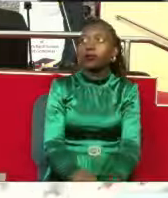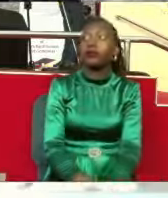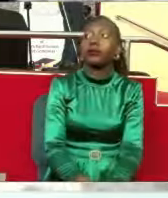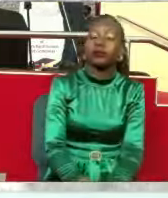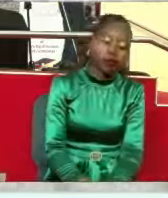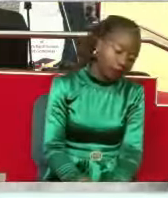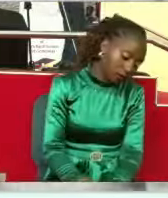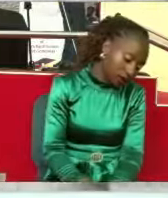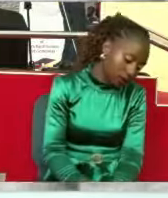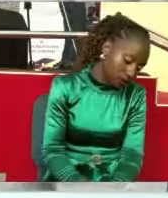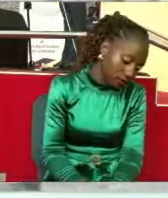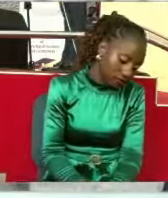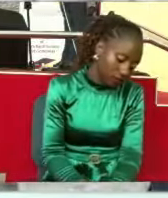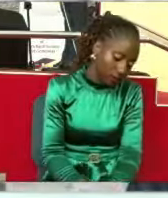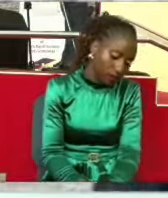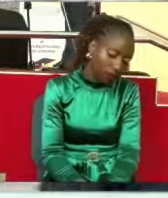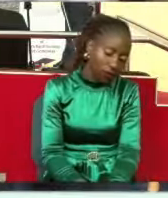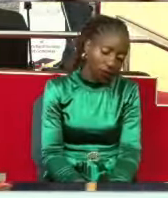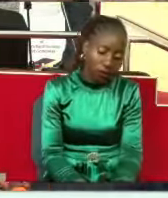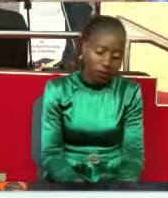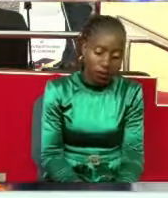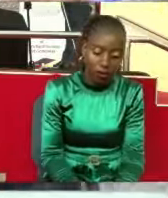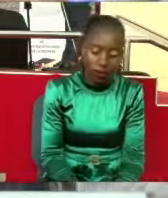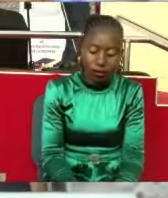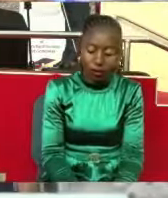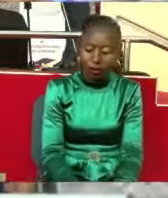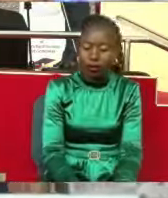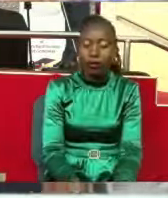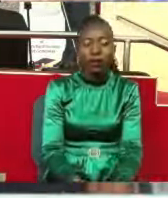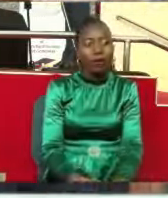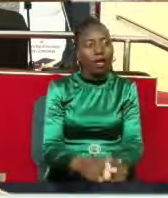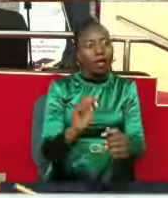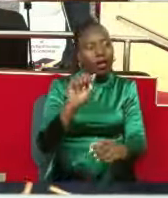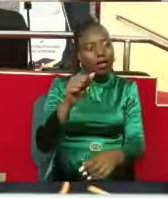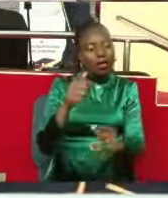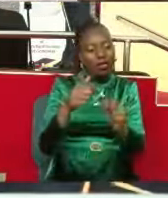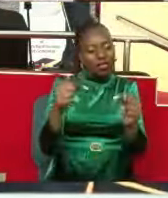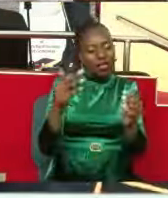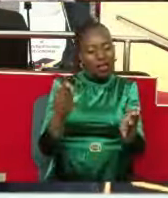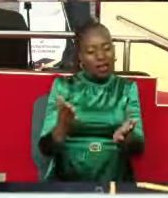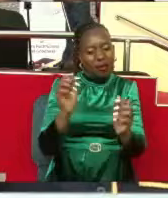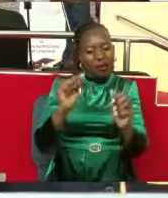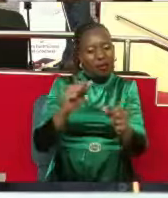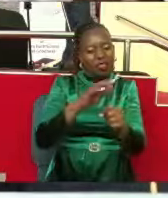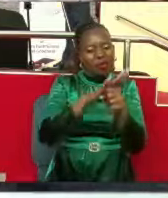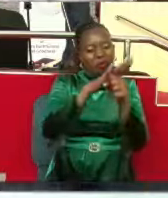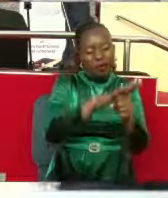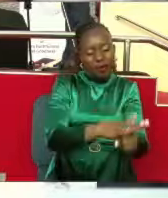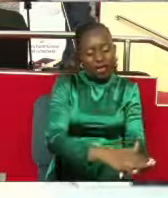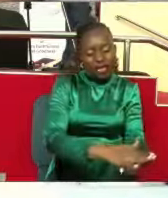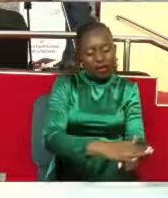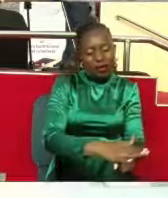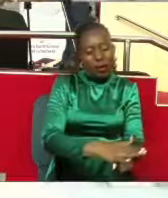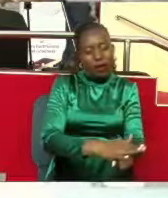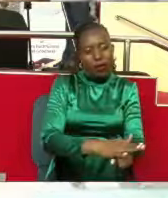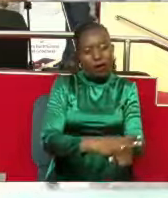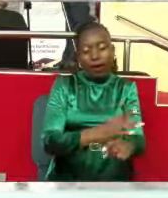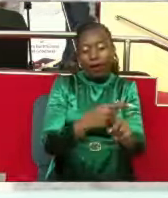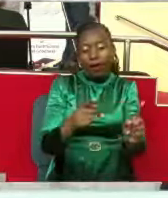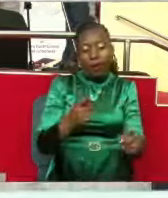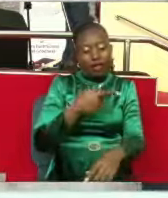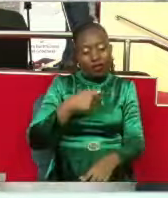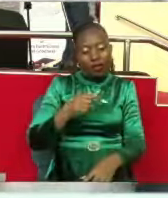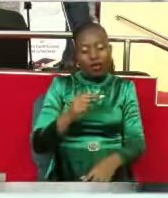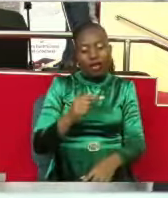yes, Jesus. The enemy could have pressed you down. But we are saying we are rising